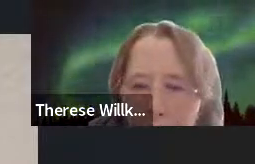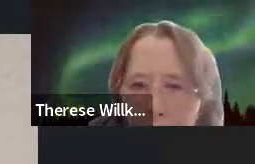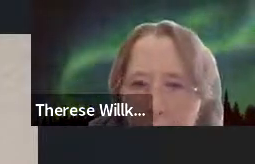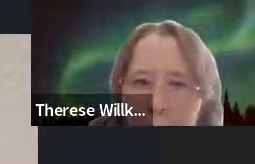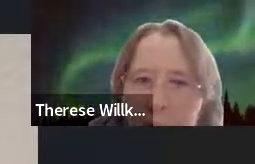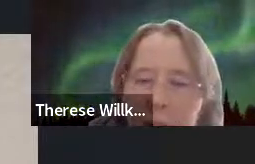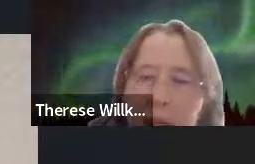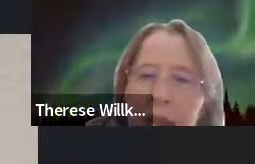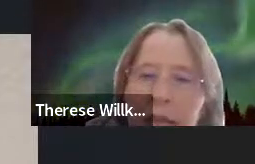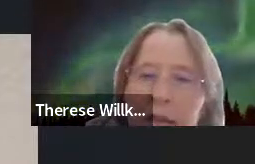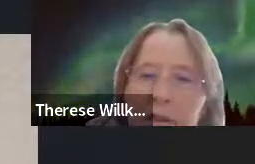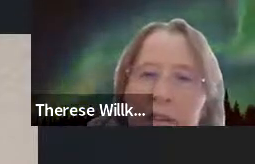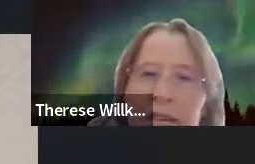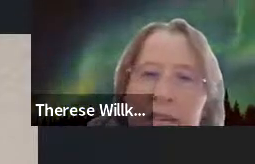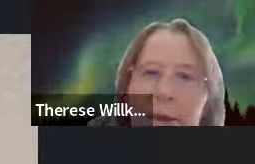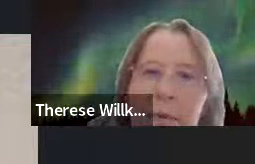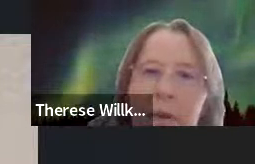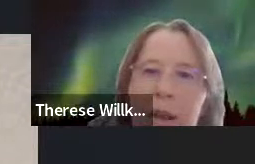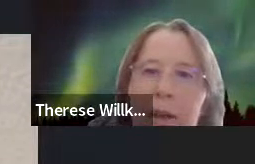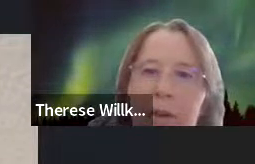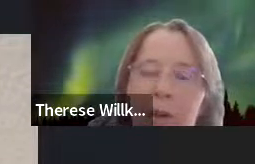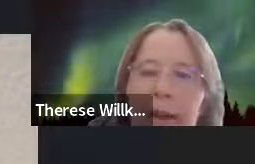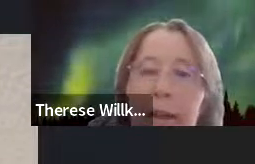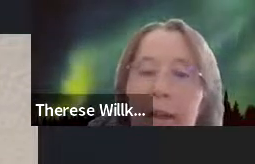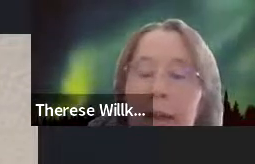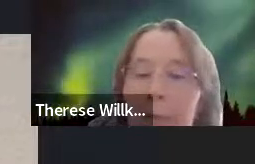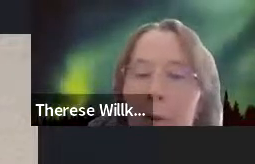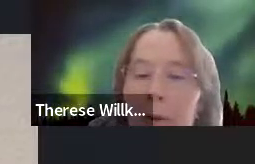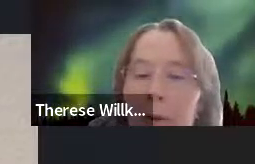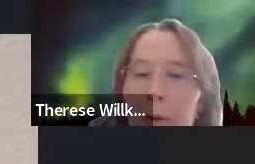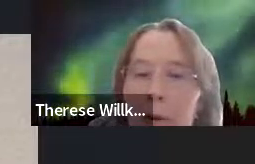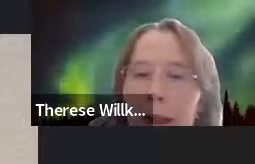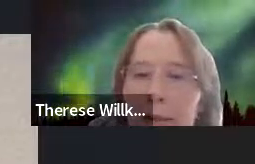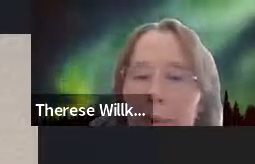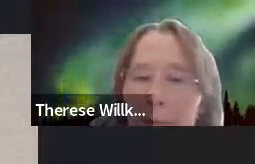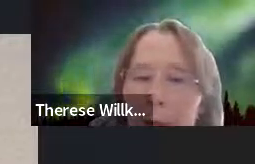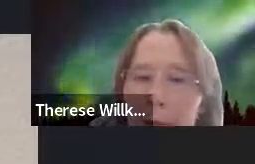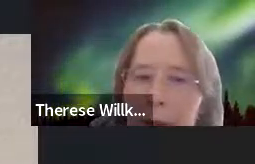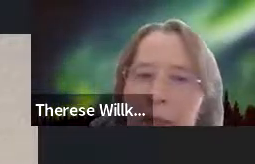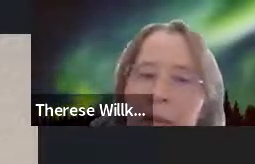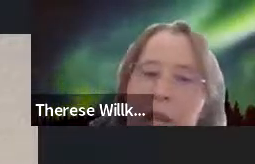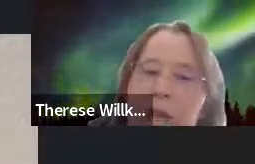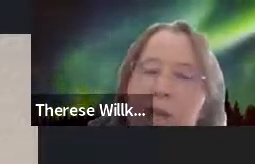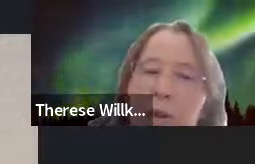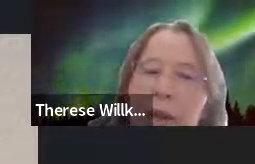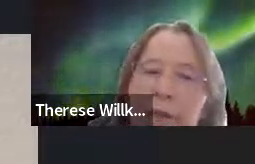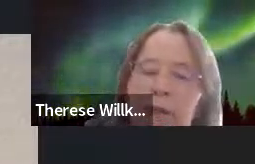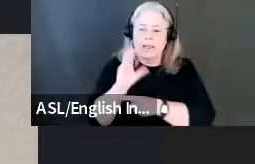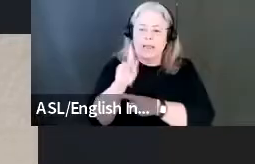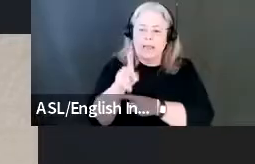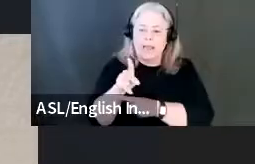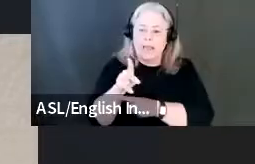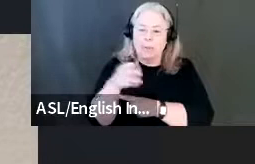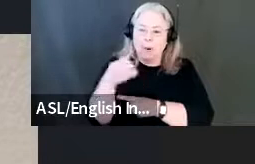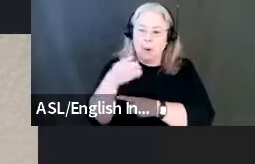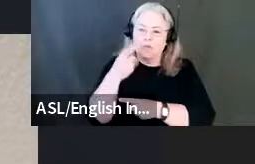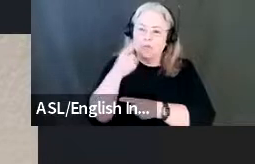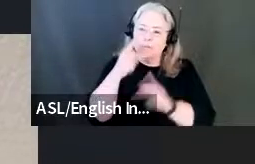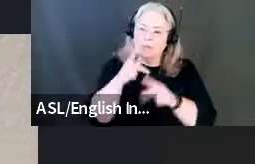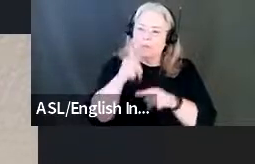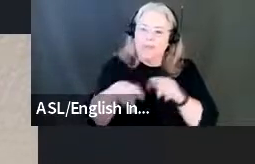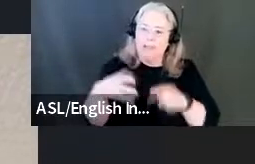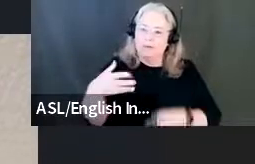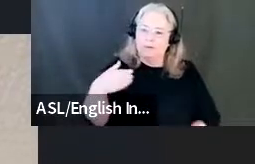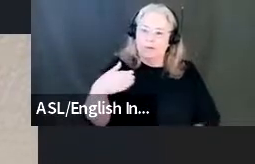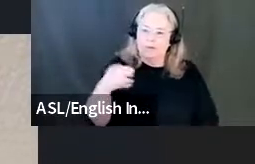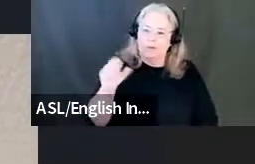Velcro one wrap, and here's an example of creating a cup holder for a grasping impairment. So if you have one